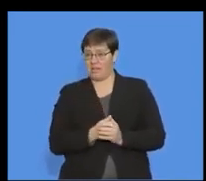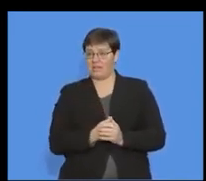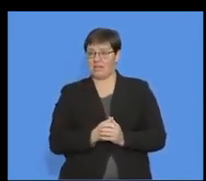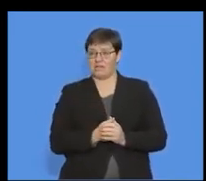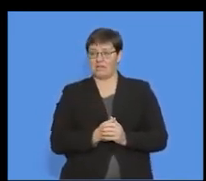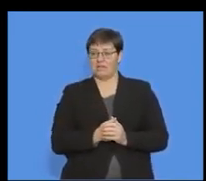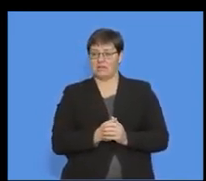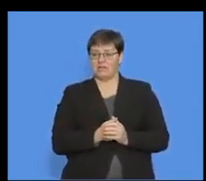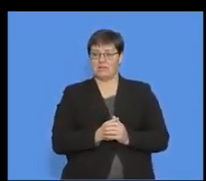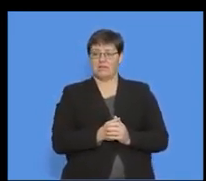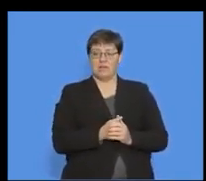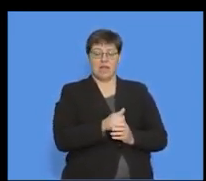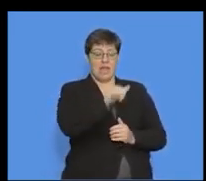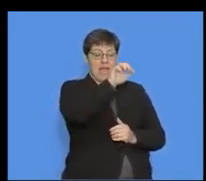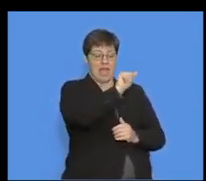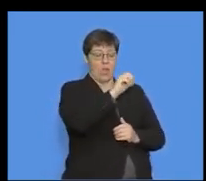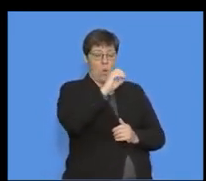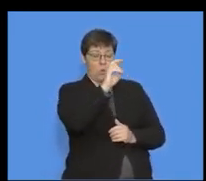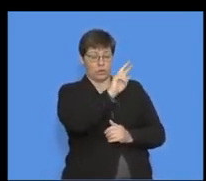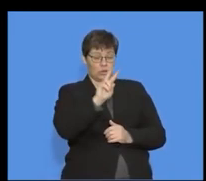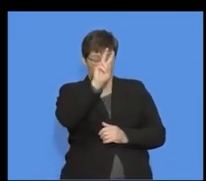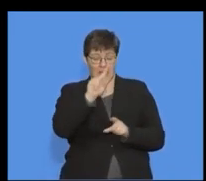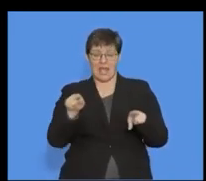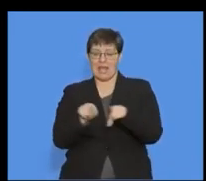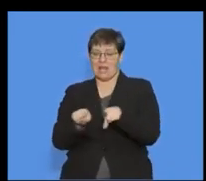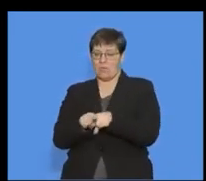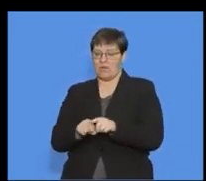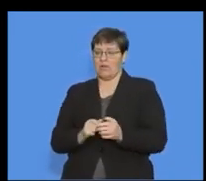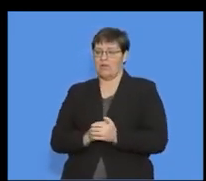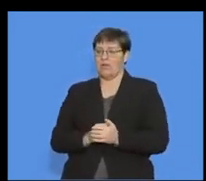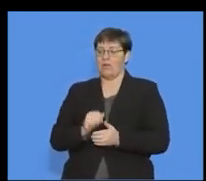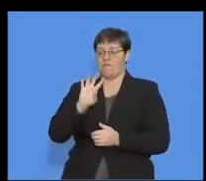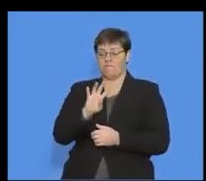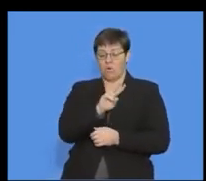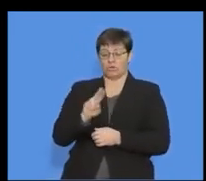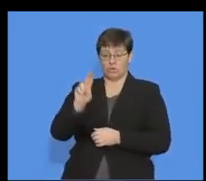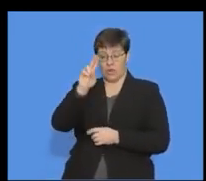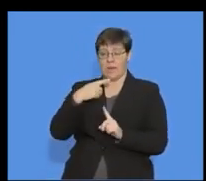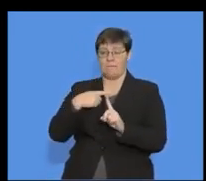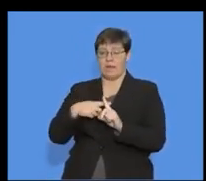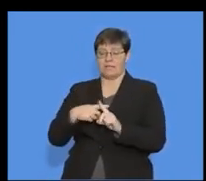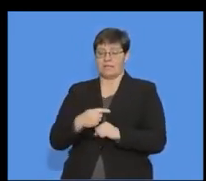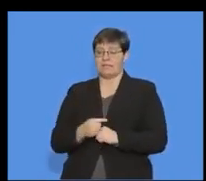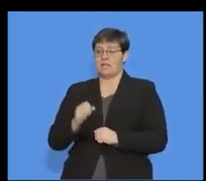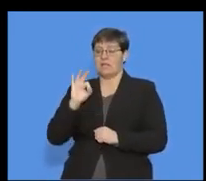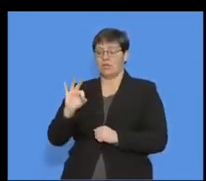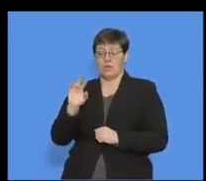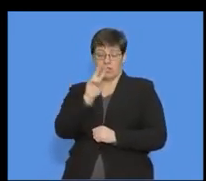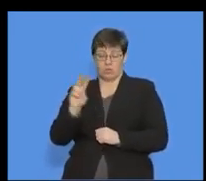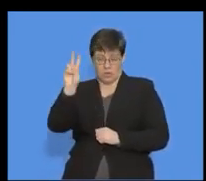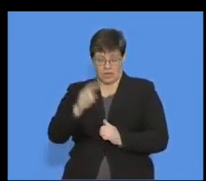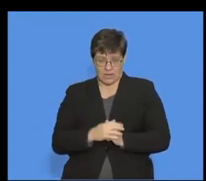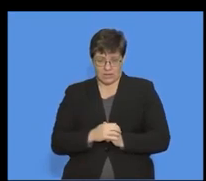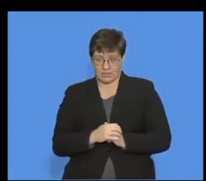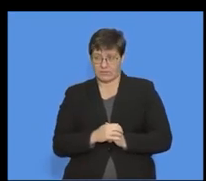have AO squared is equals to 4 squared plus 3